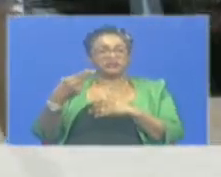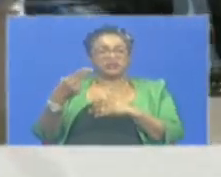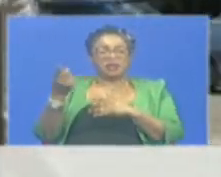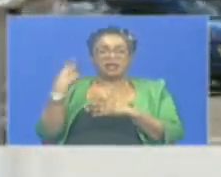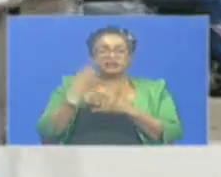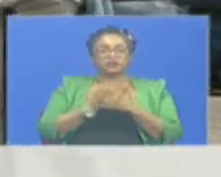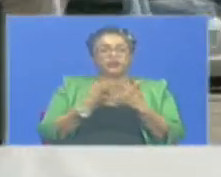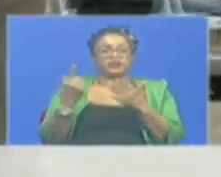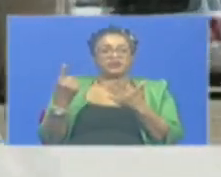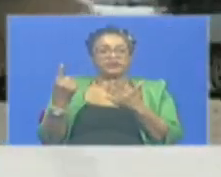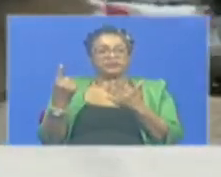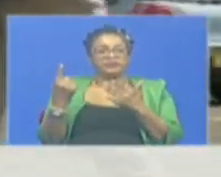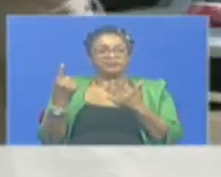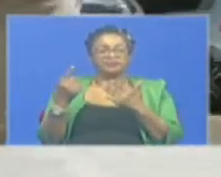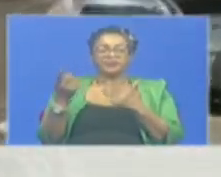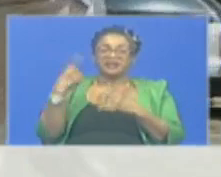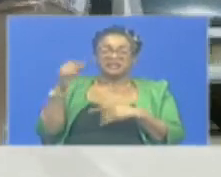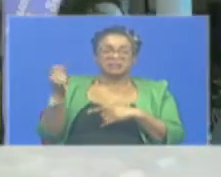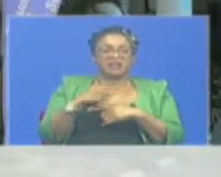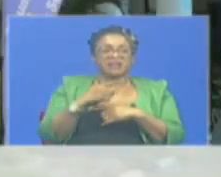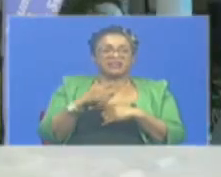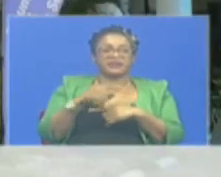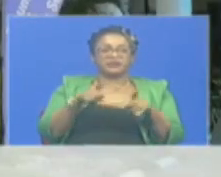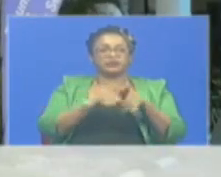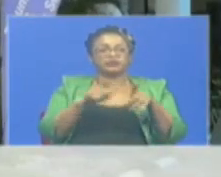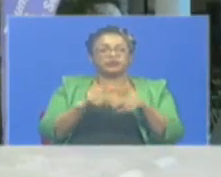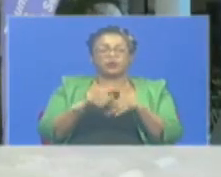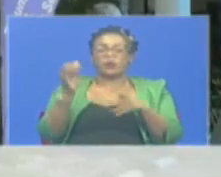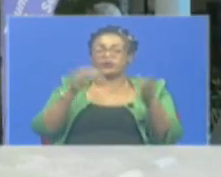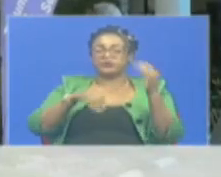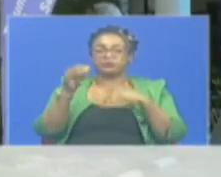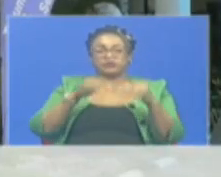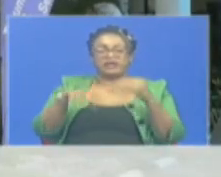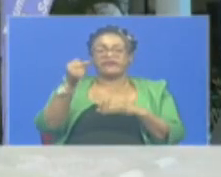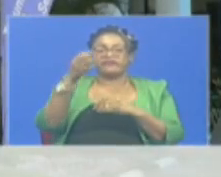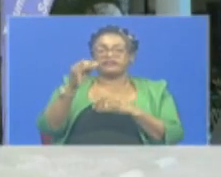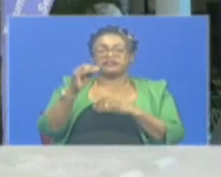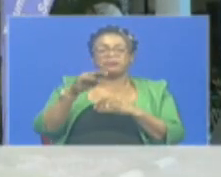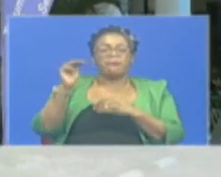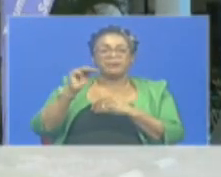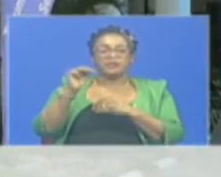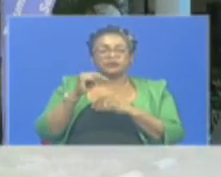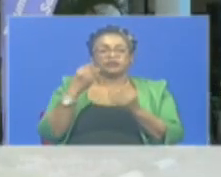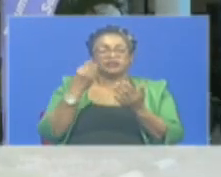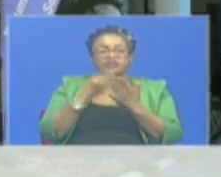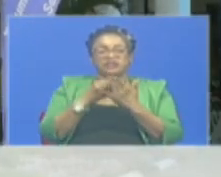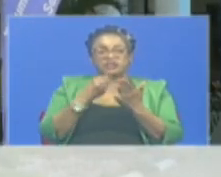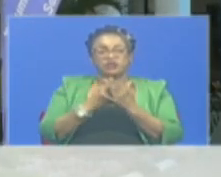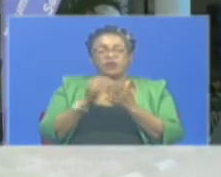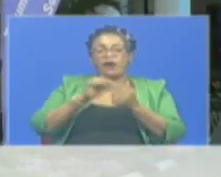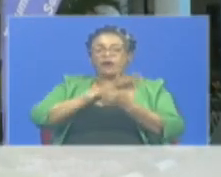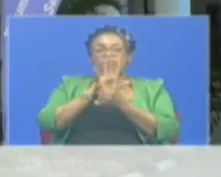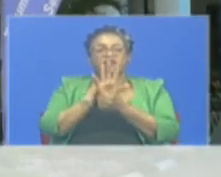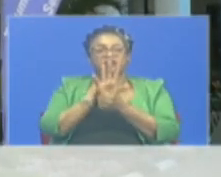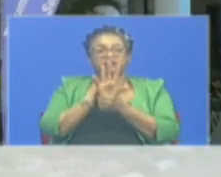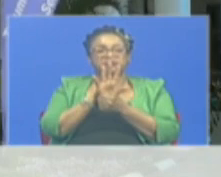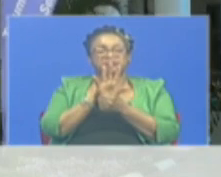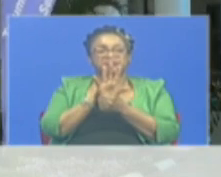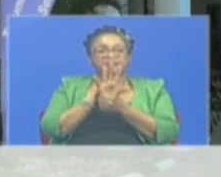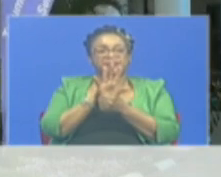week. Last month, Absa also contributed 50 million shillings to the country's COVID-19 Emergency Response